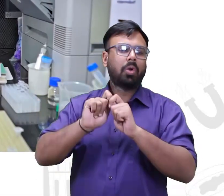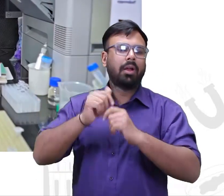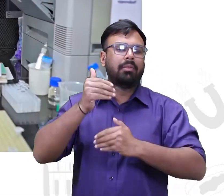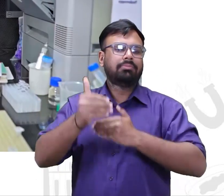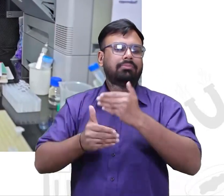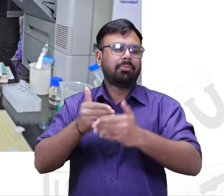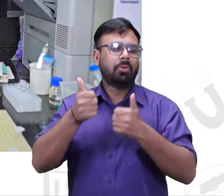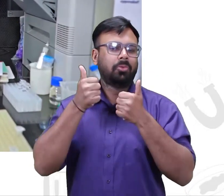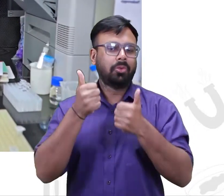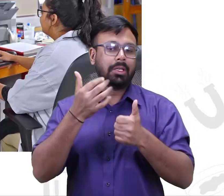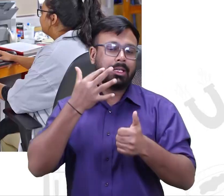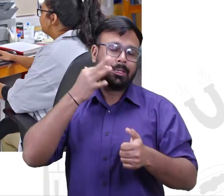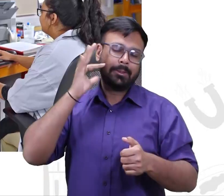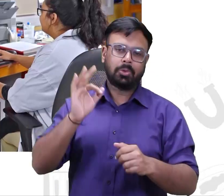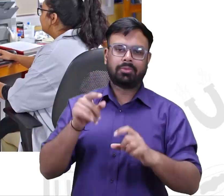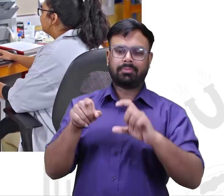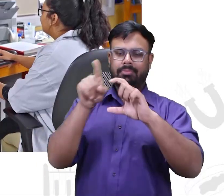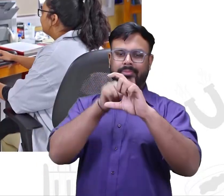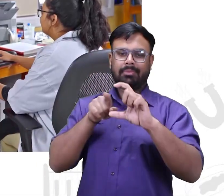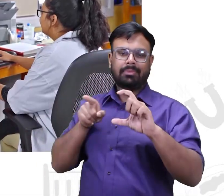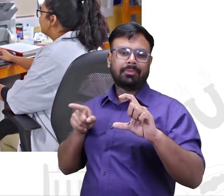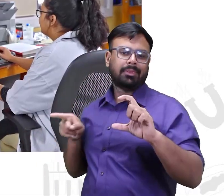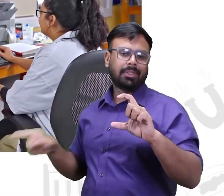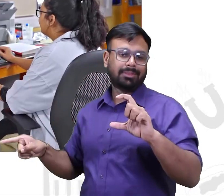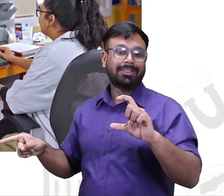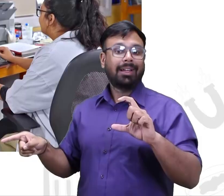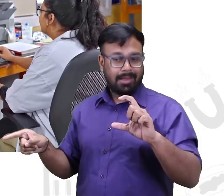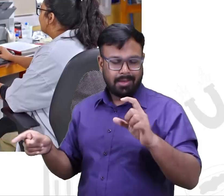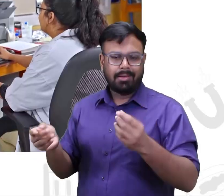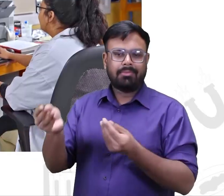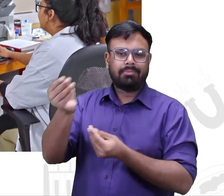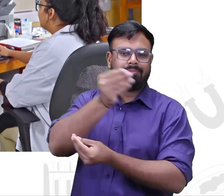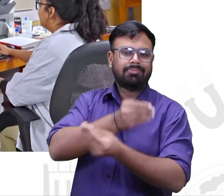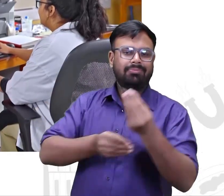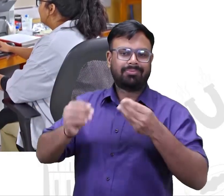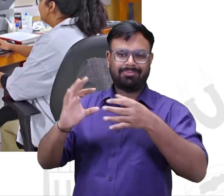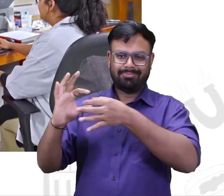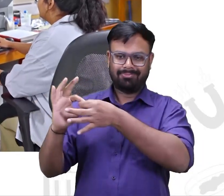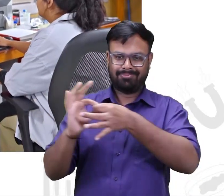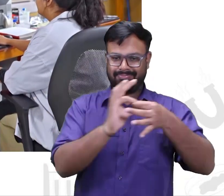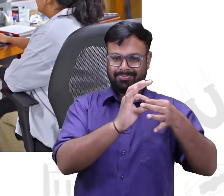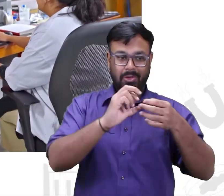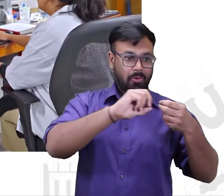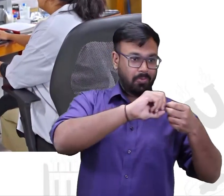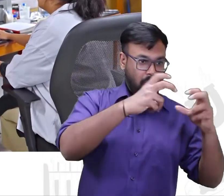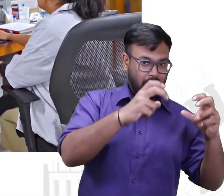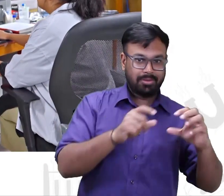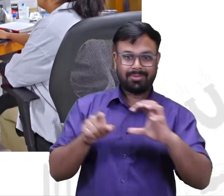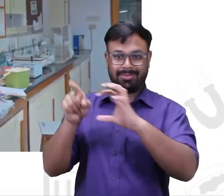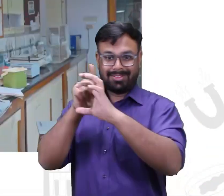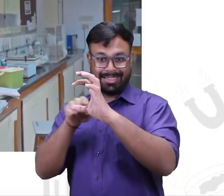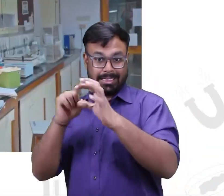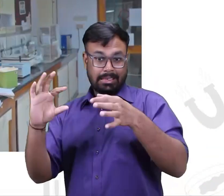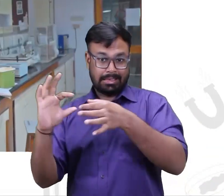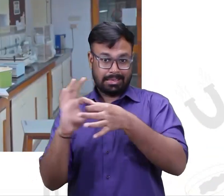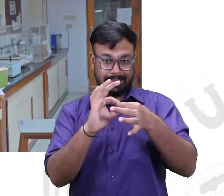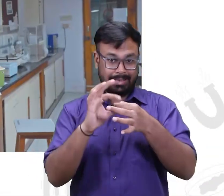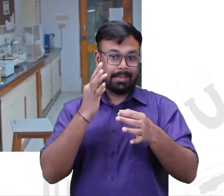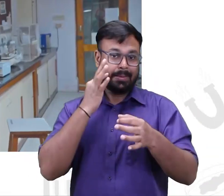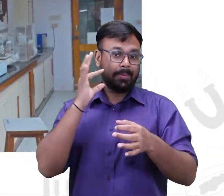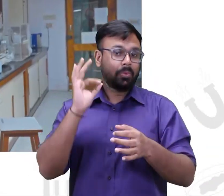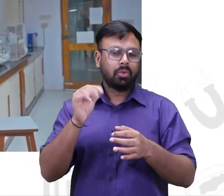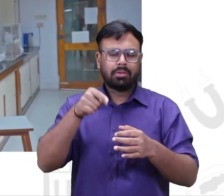mitochondrial genomes. A balanced protein synthesis, mitochondrial import and degradation of these proteins are important